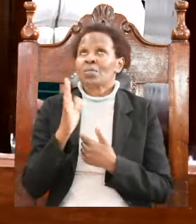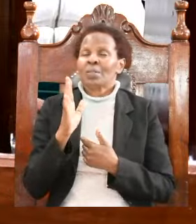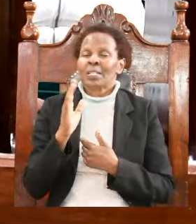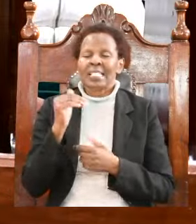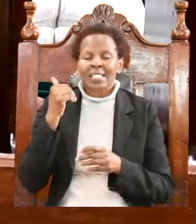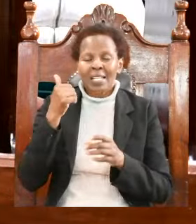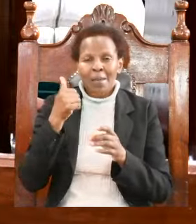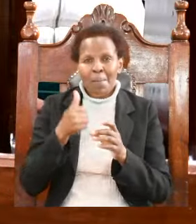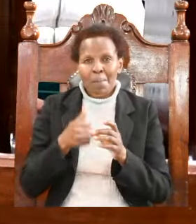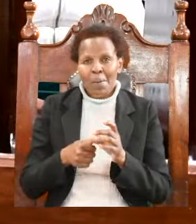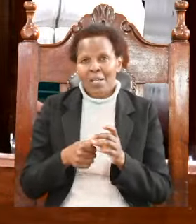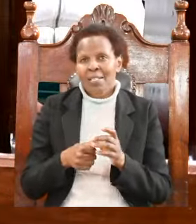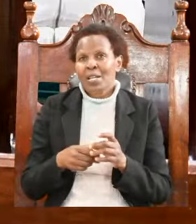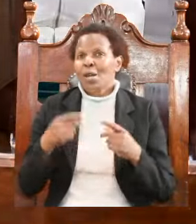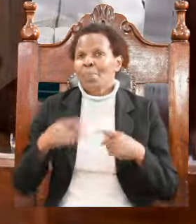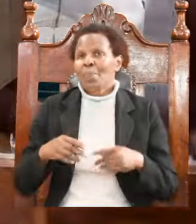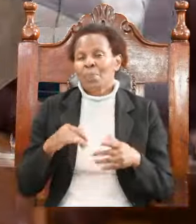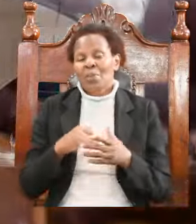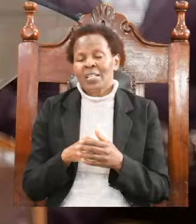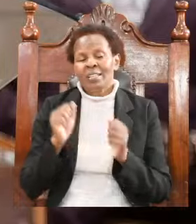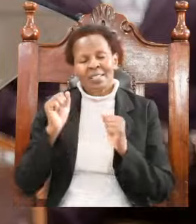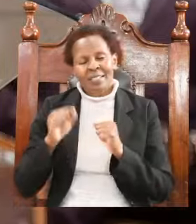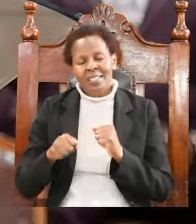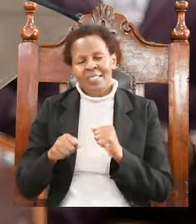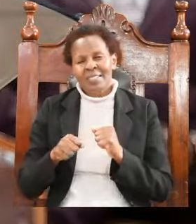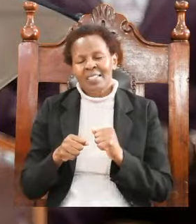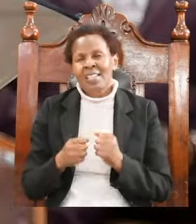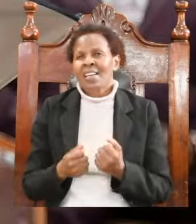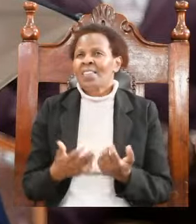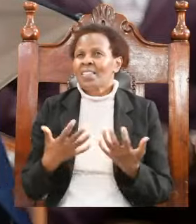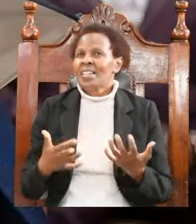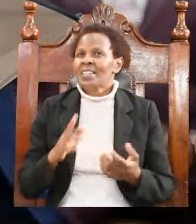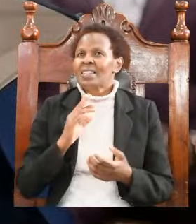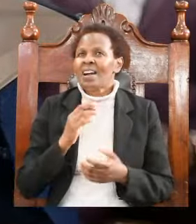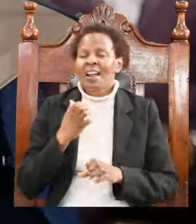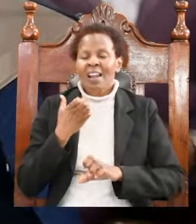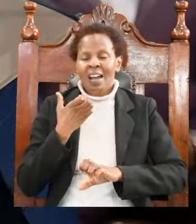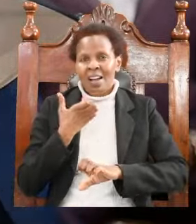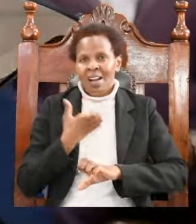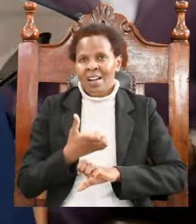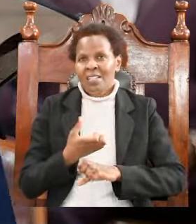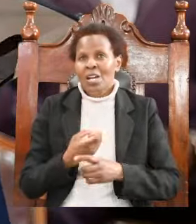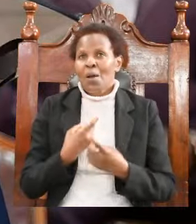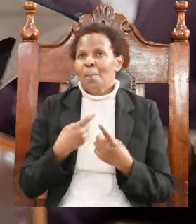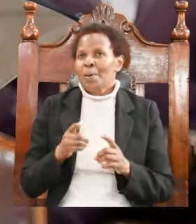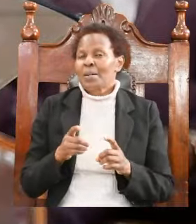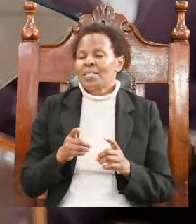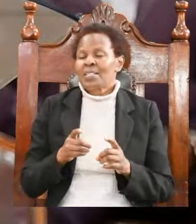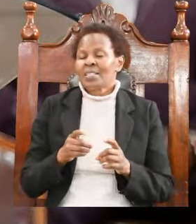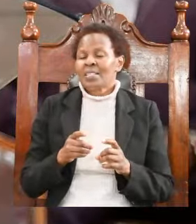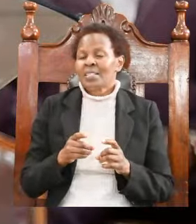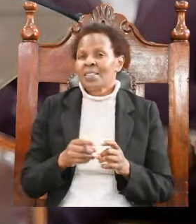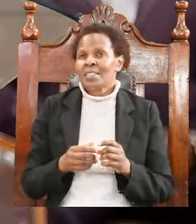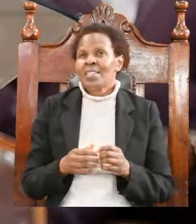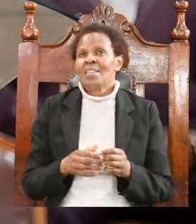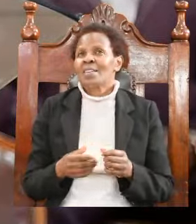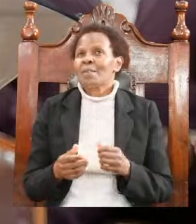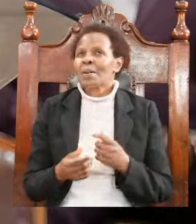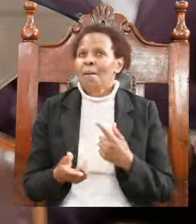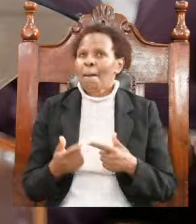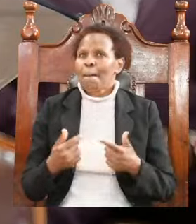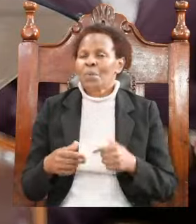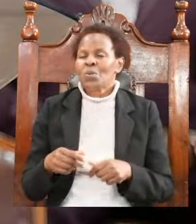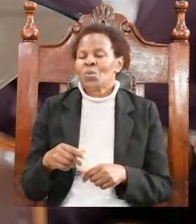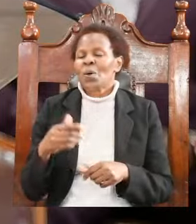that even though we are going through these situations are not going to be permanent, but these situations have an end.